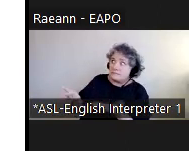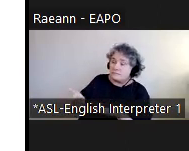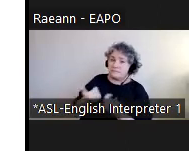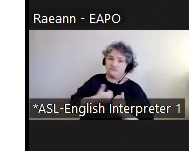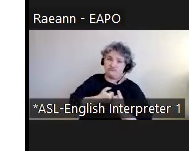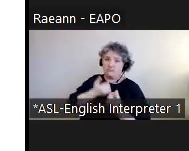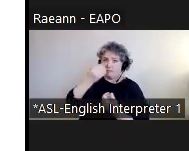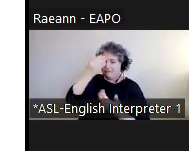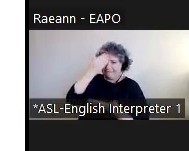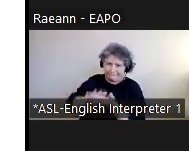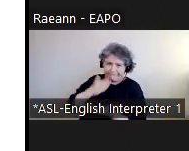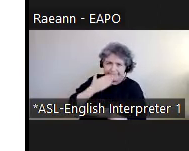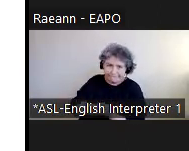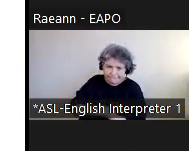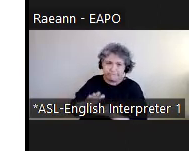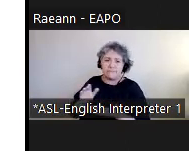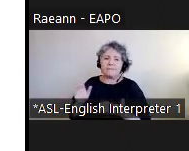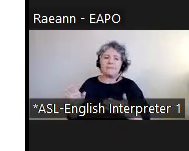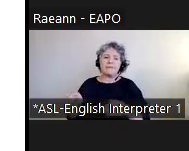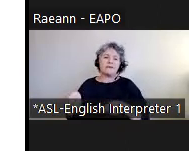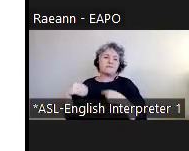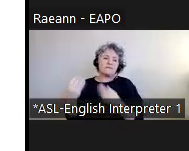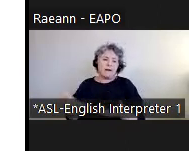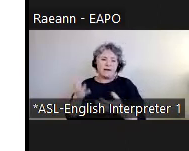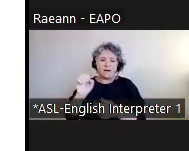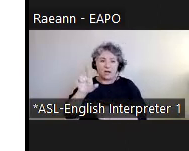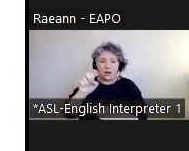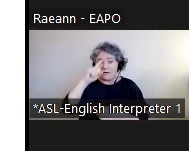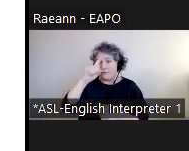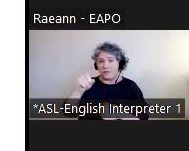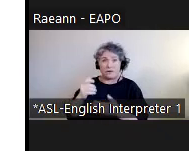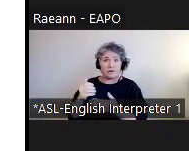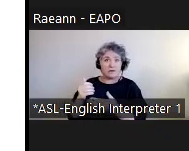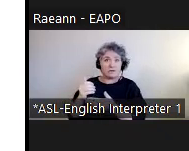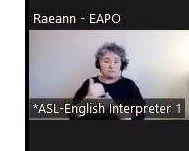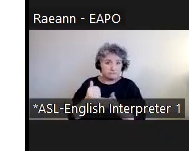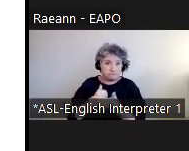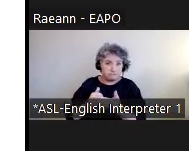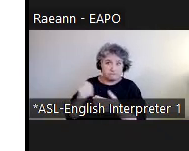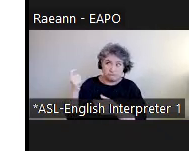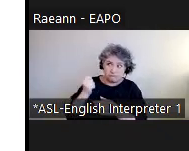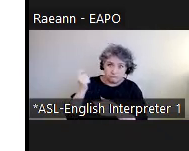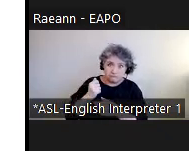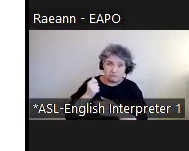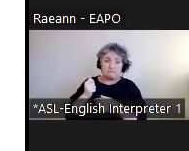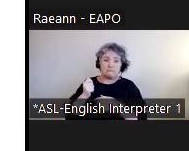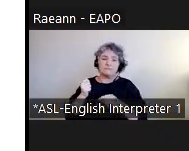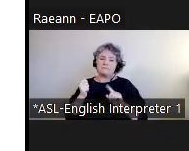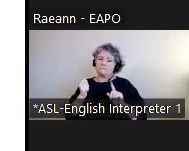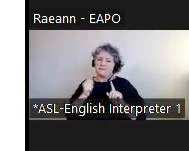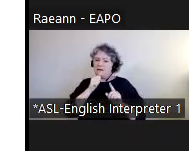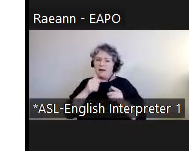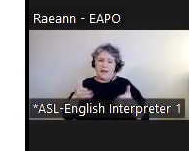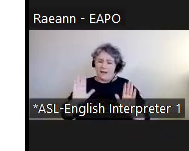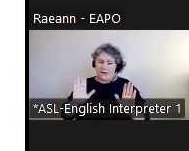person for compensation, or they provide residential, social, training, support services for compensation. So